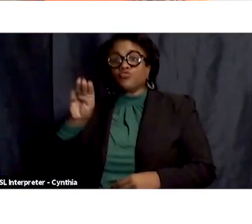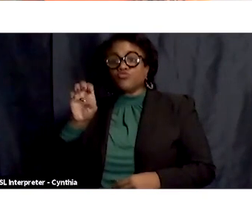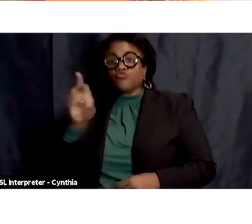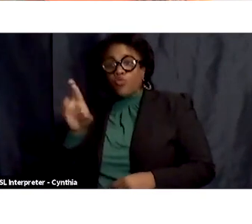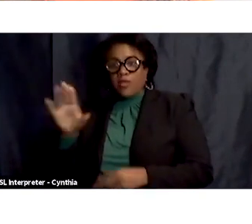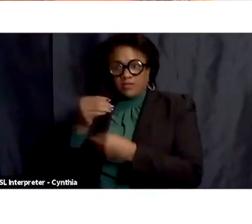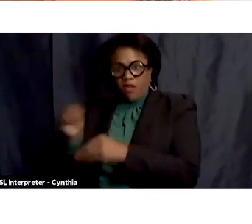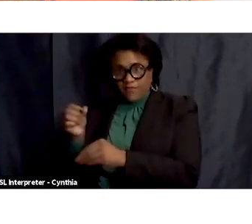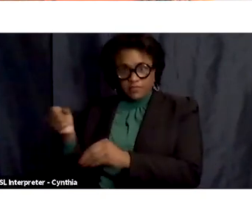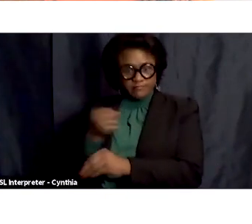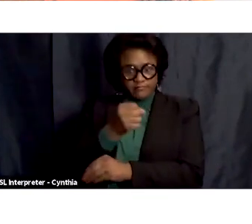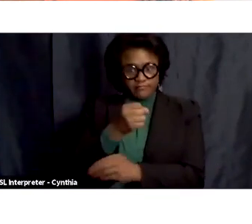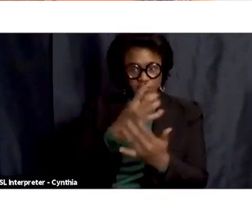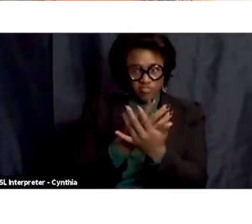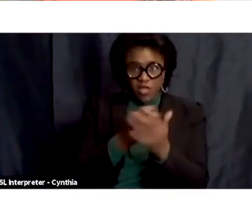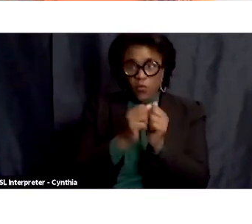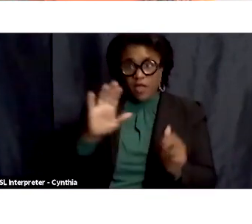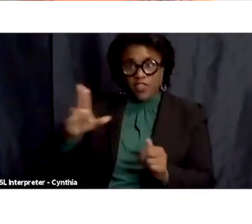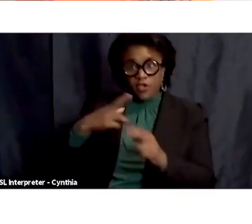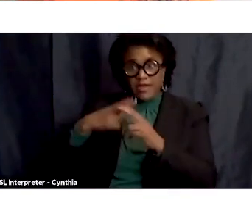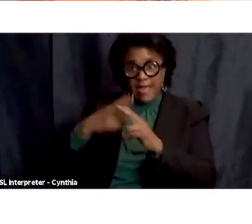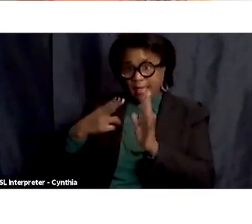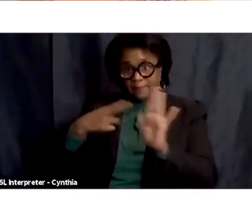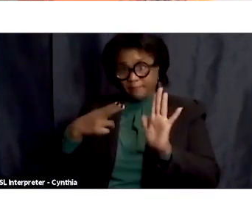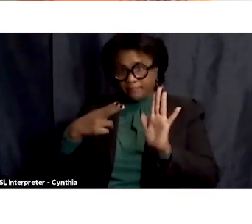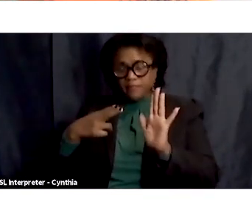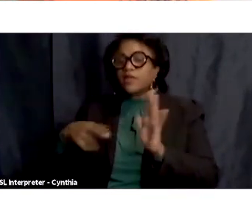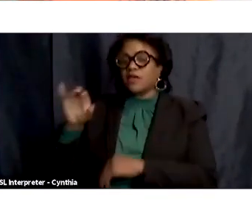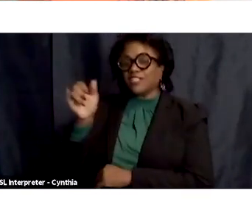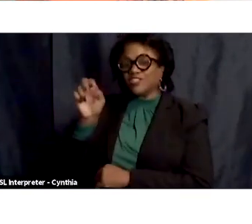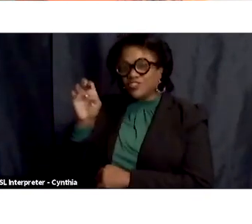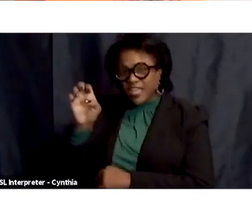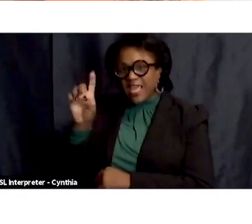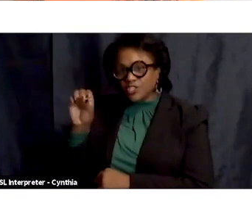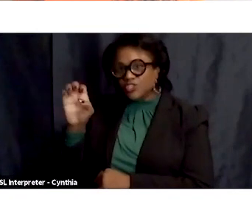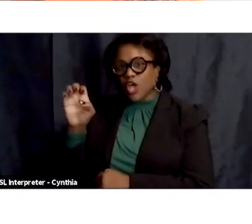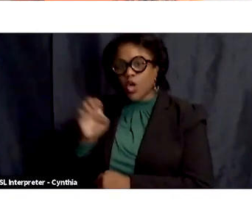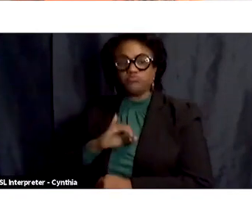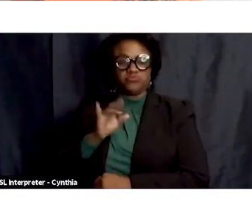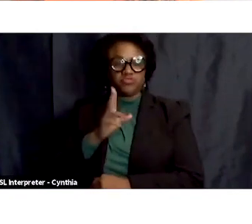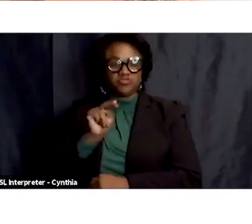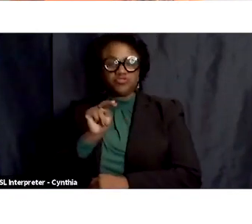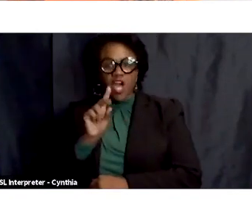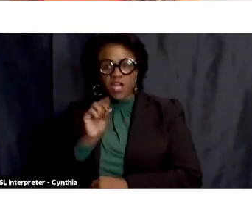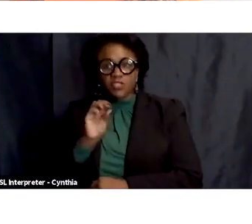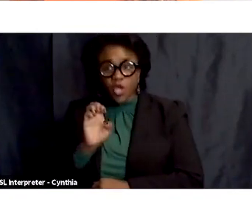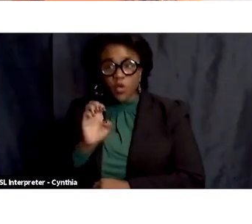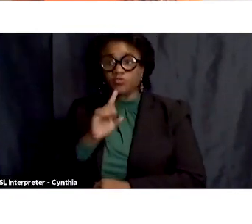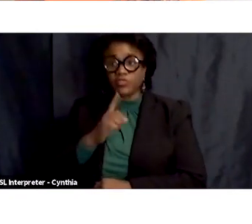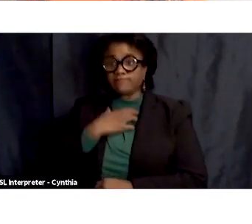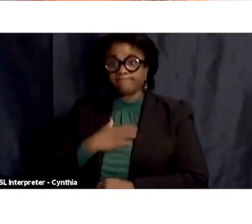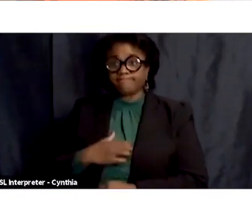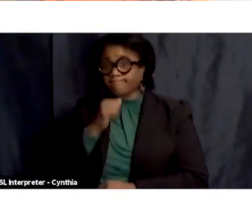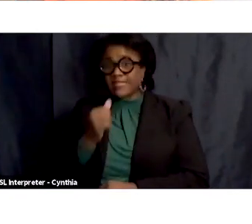their names. So they were all going by Jane Doe or John Doe, and basically going on hunger strike until they were released from the